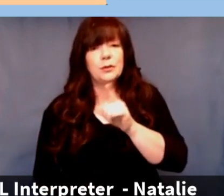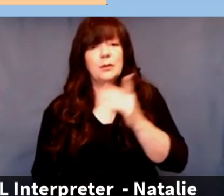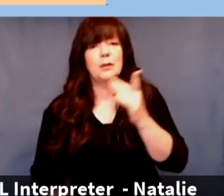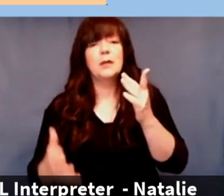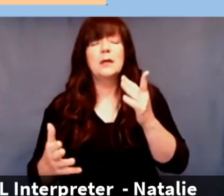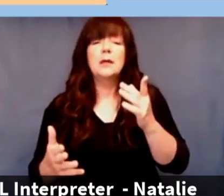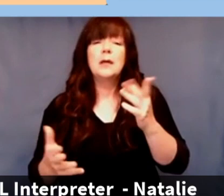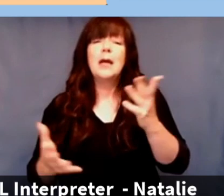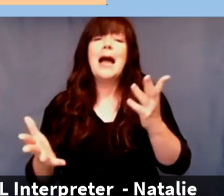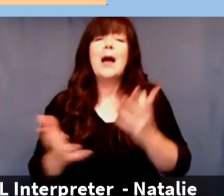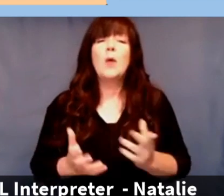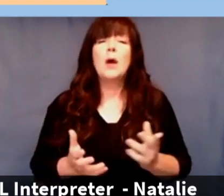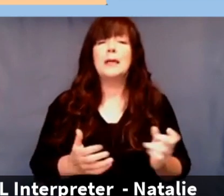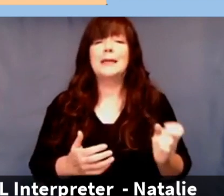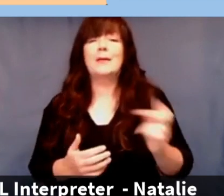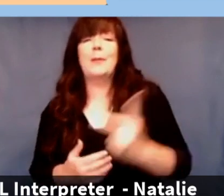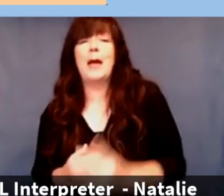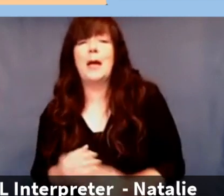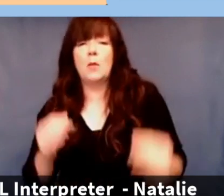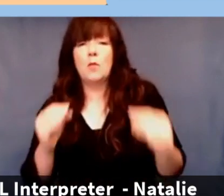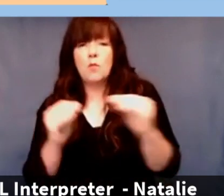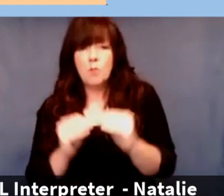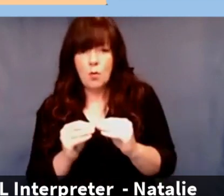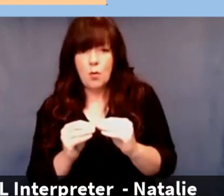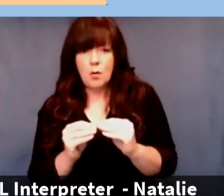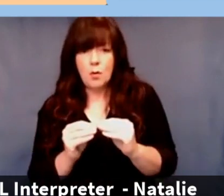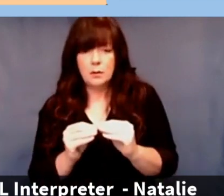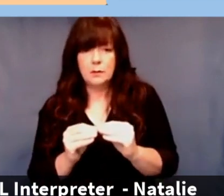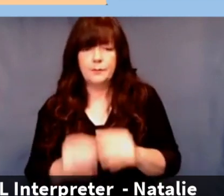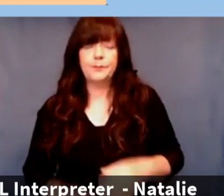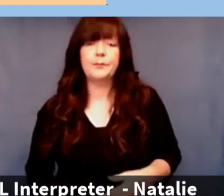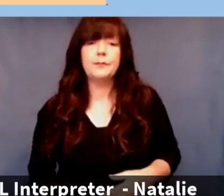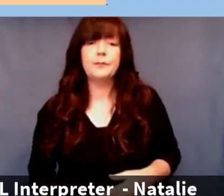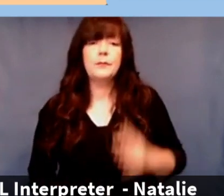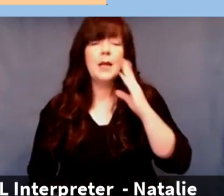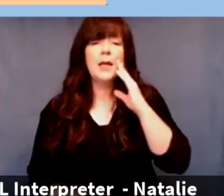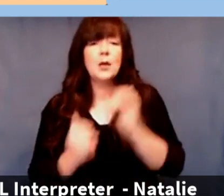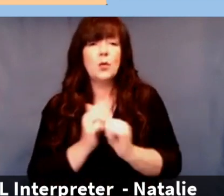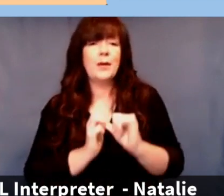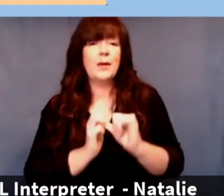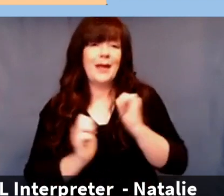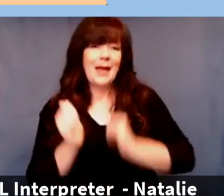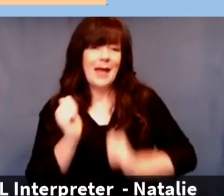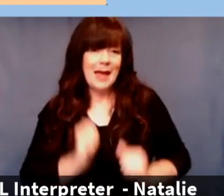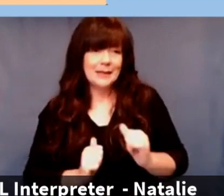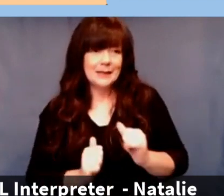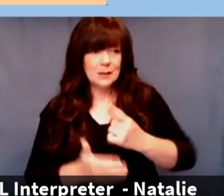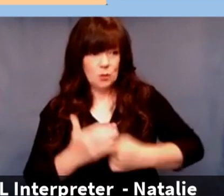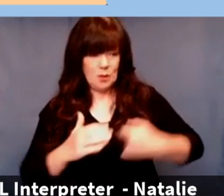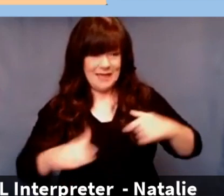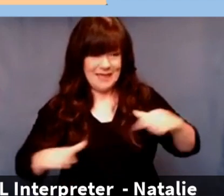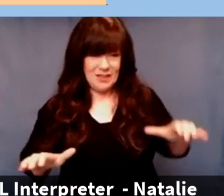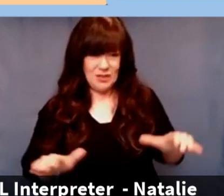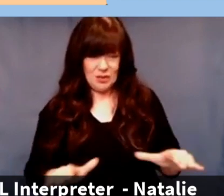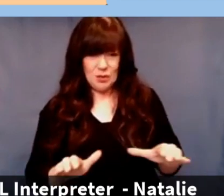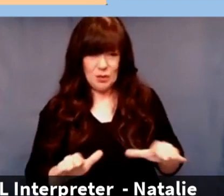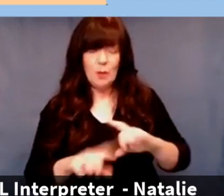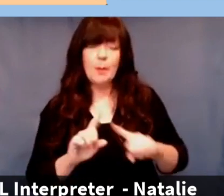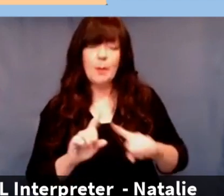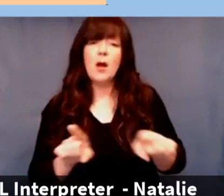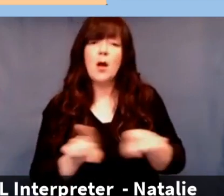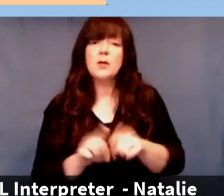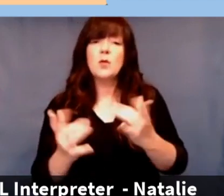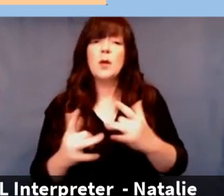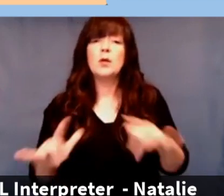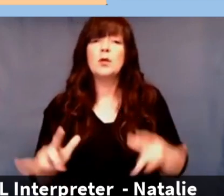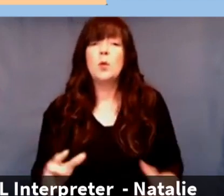more. Right. Okay. And I know that within my acting, I know that's what I do, but I also want to do